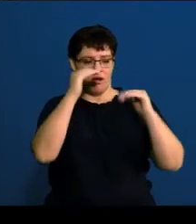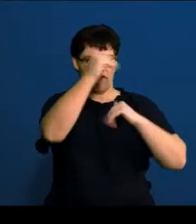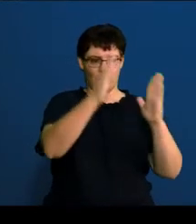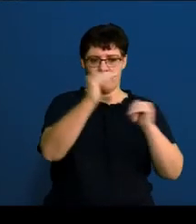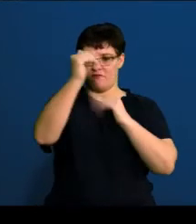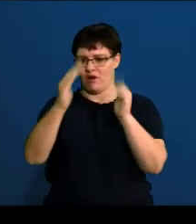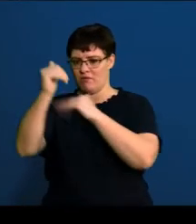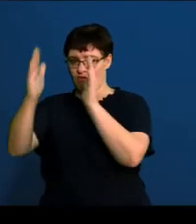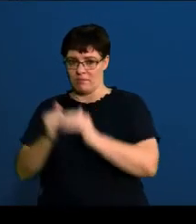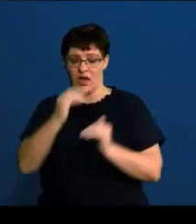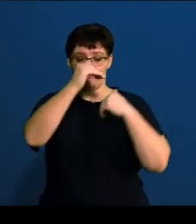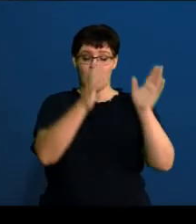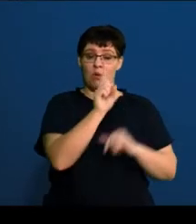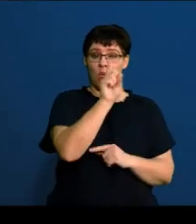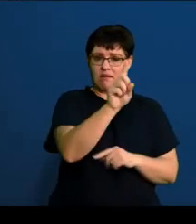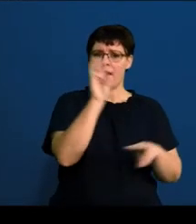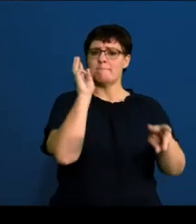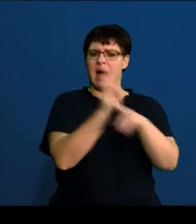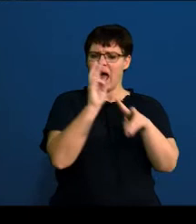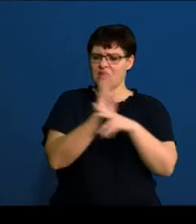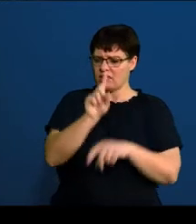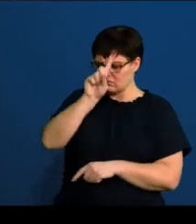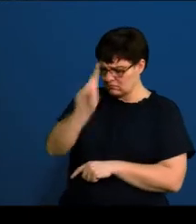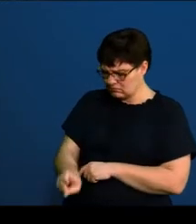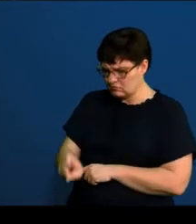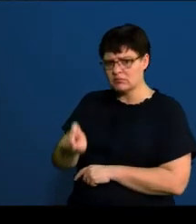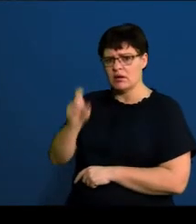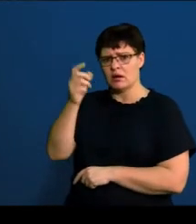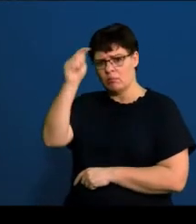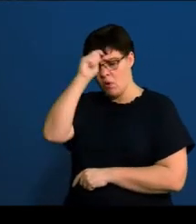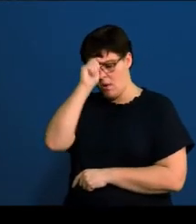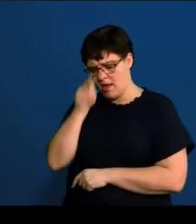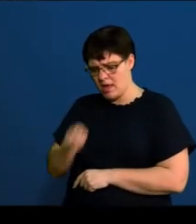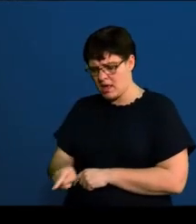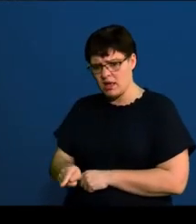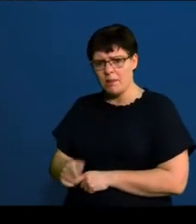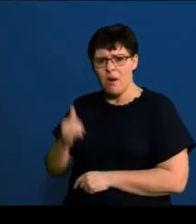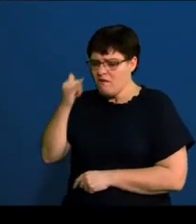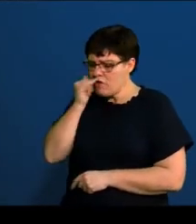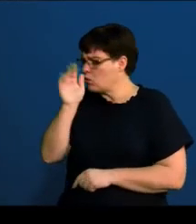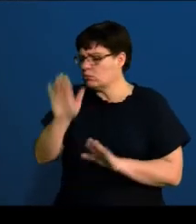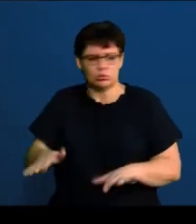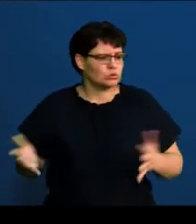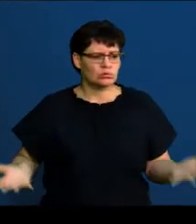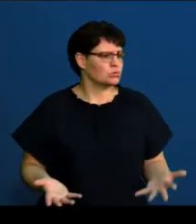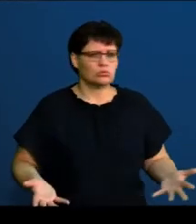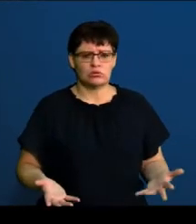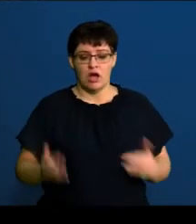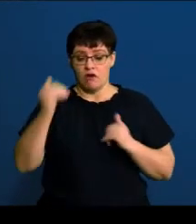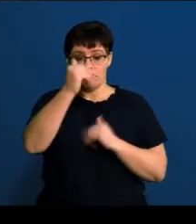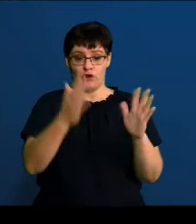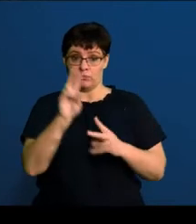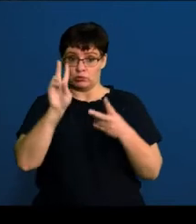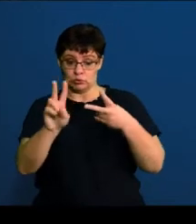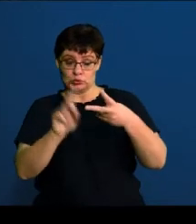1, the mother is questioning the boy. Now, where did I put my phone? And then in frame 2,